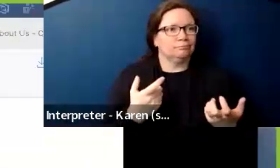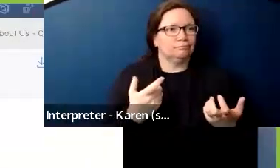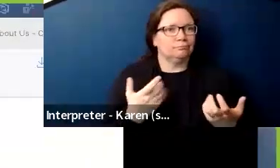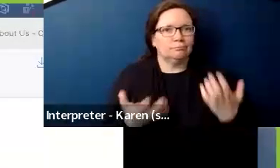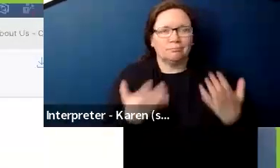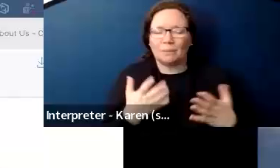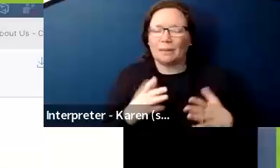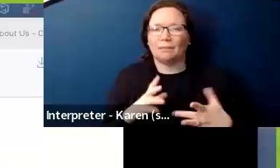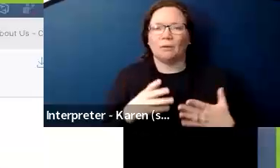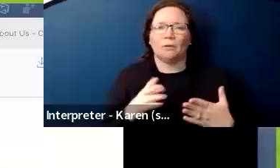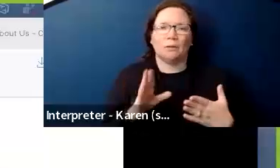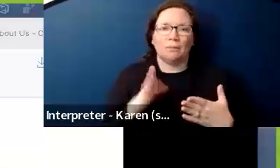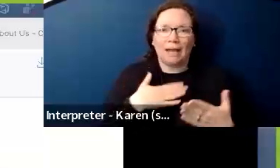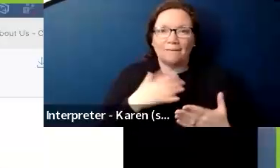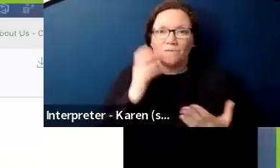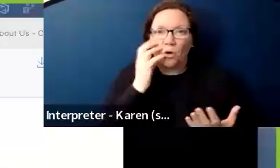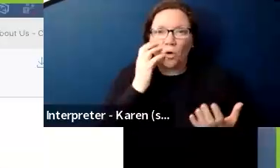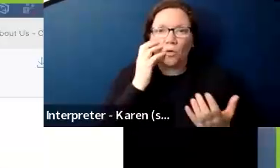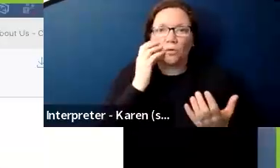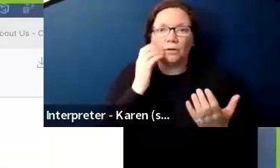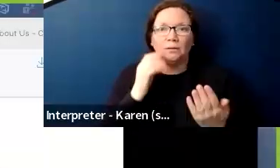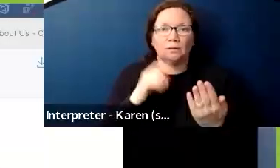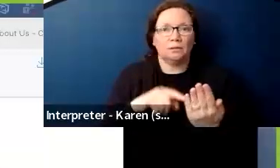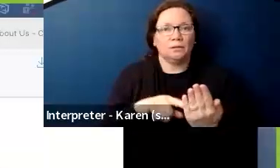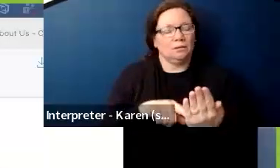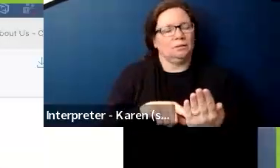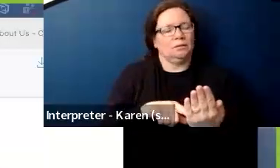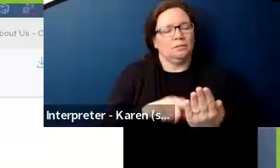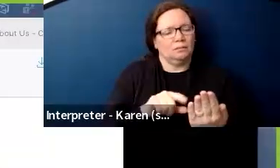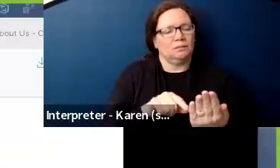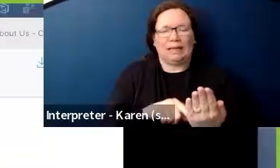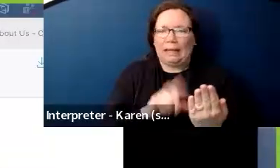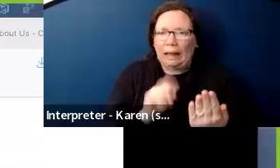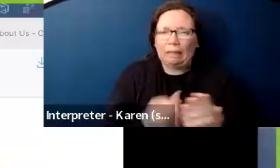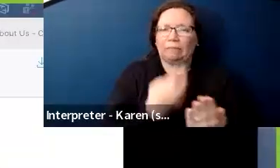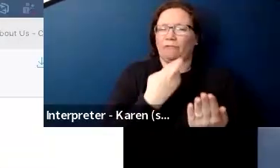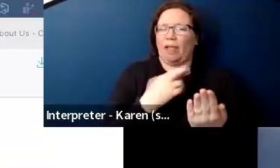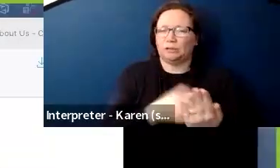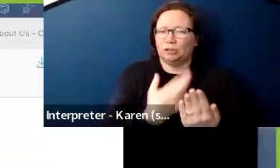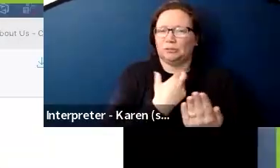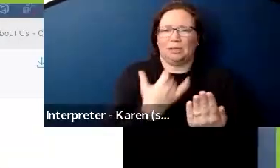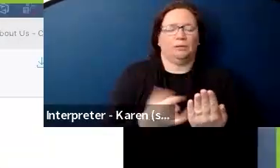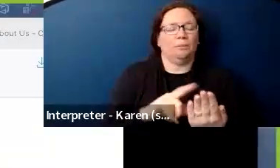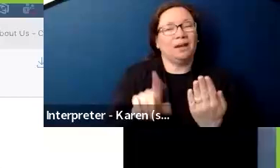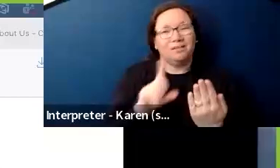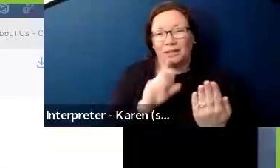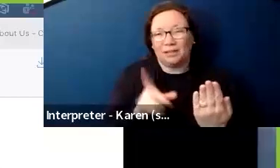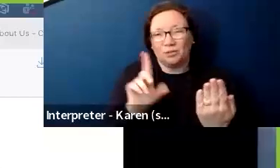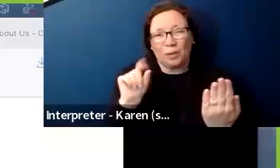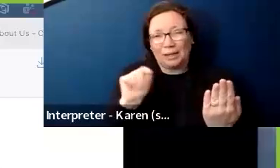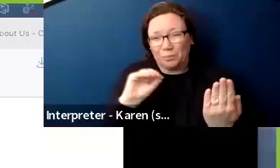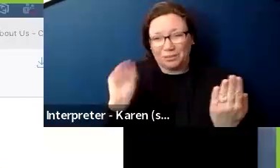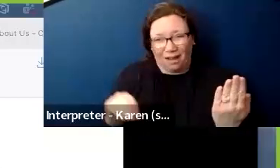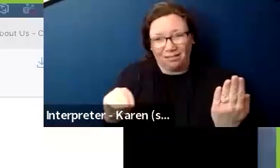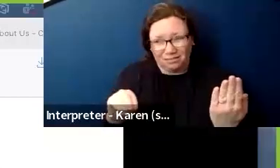sensitive to glare on my phone, like that sort of thing. But even just 20%, right, of the population is